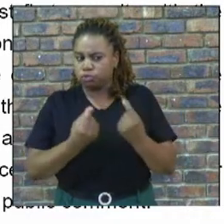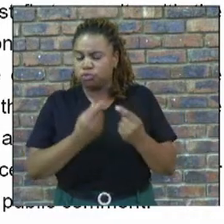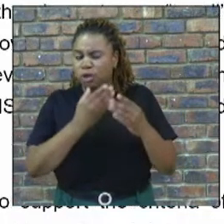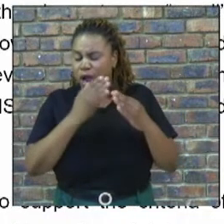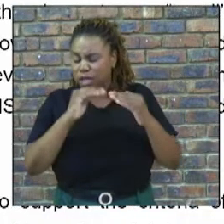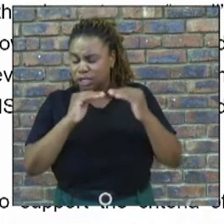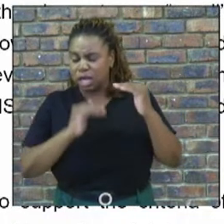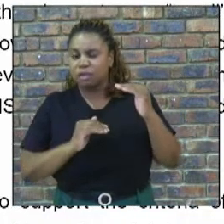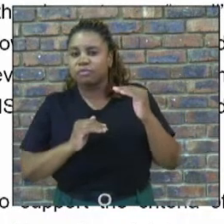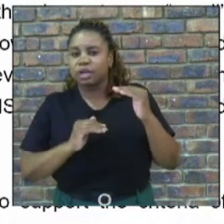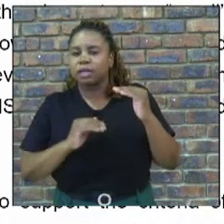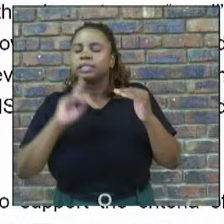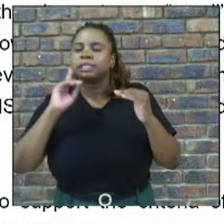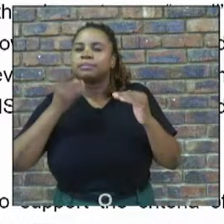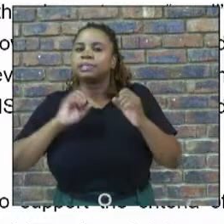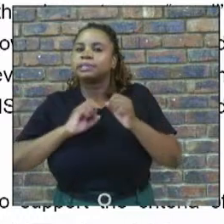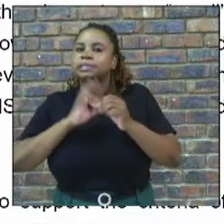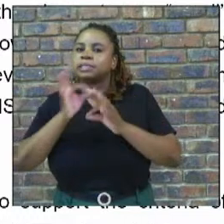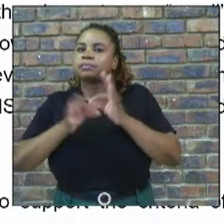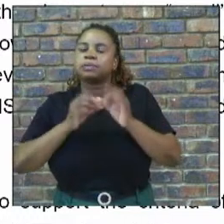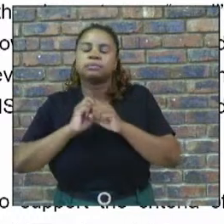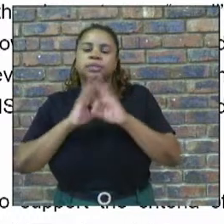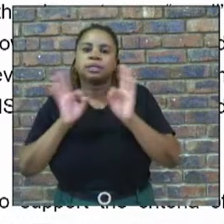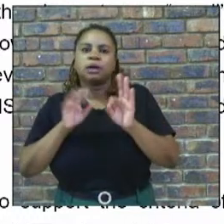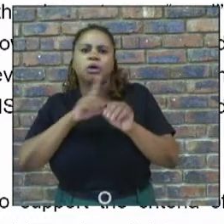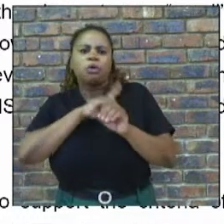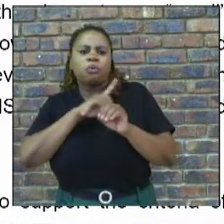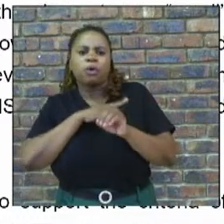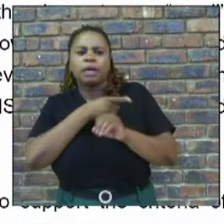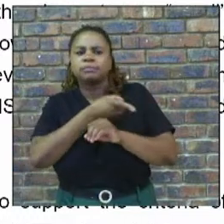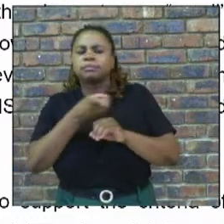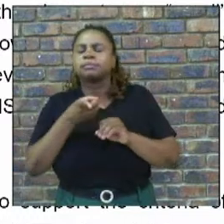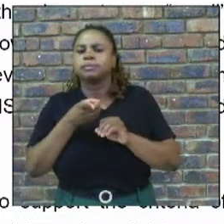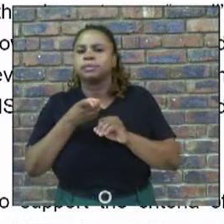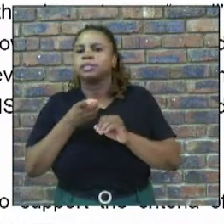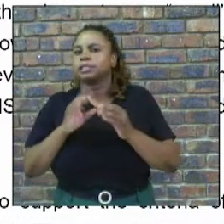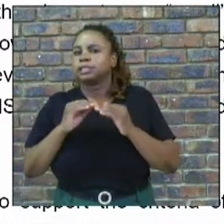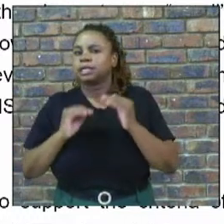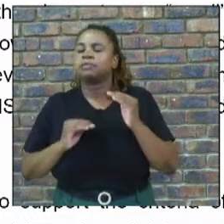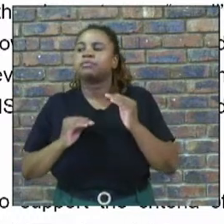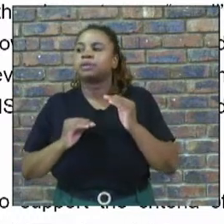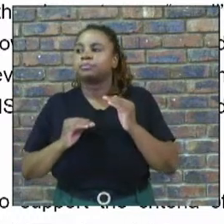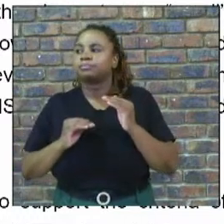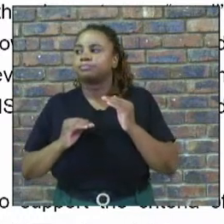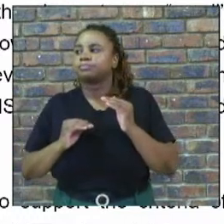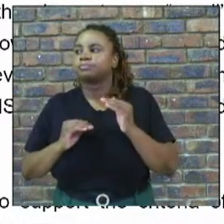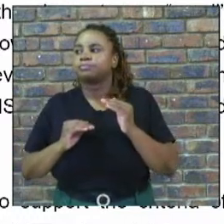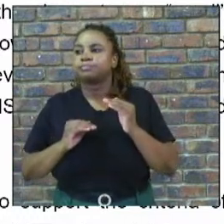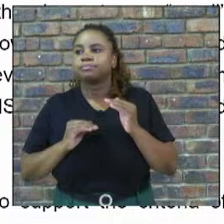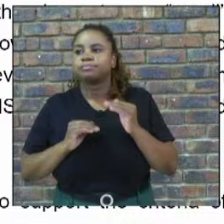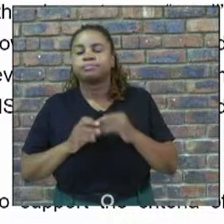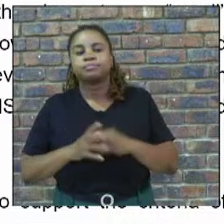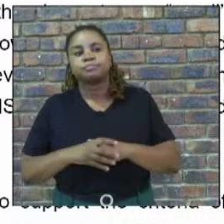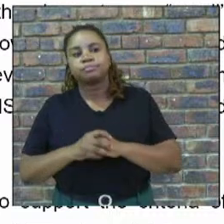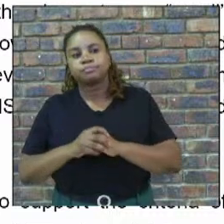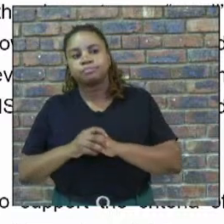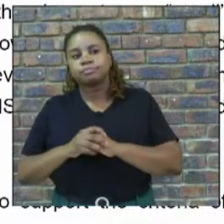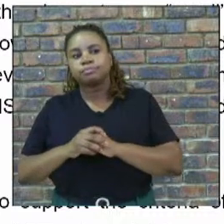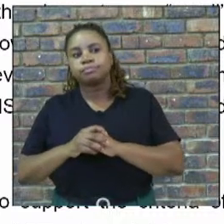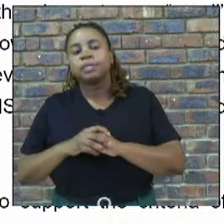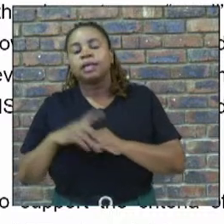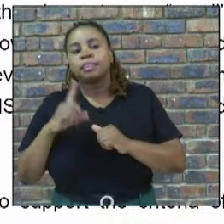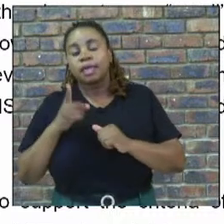members of the public to raise their concerns and to comment, of which that would be taken into